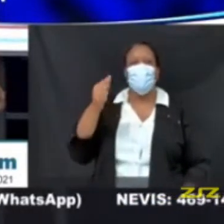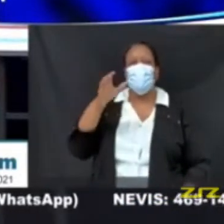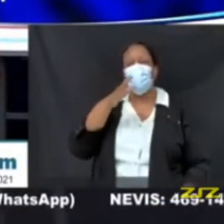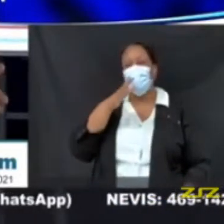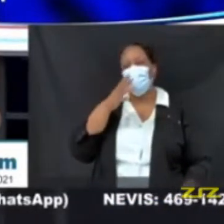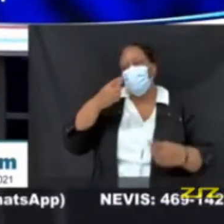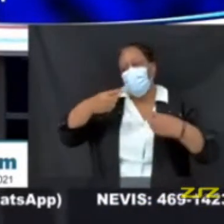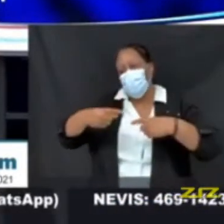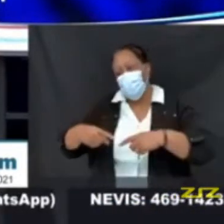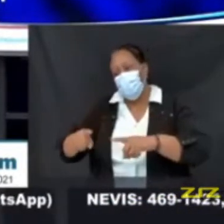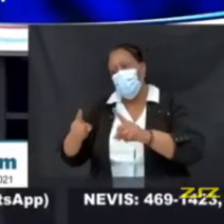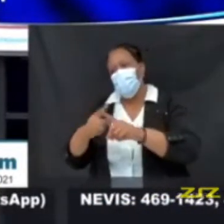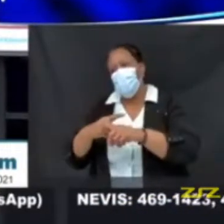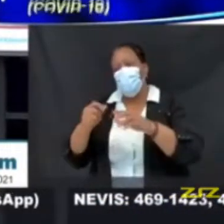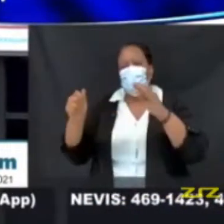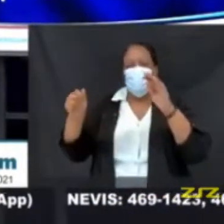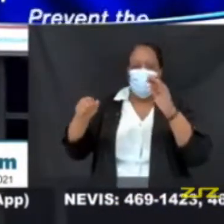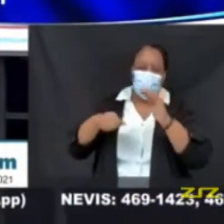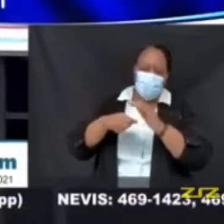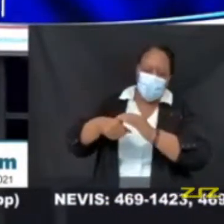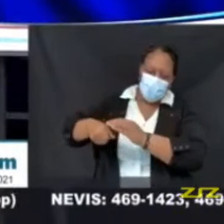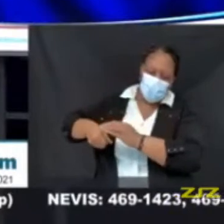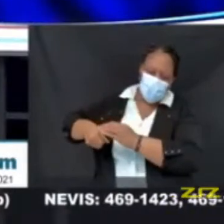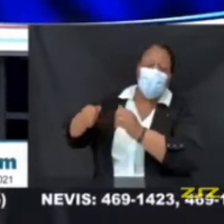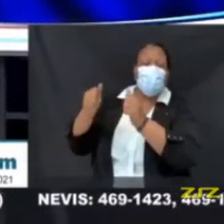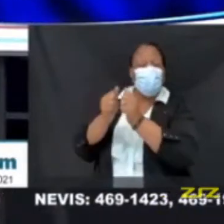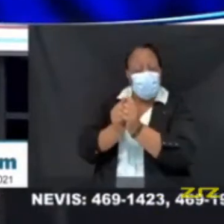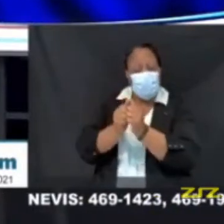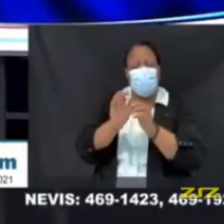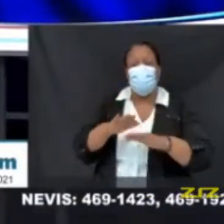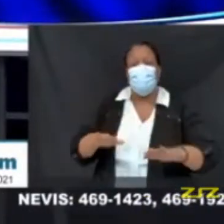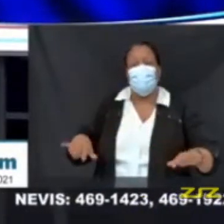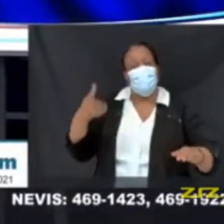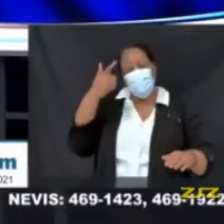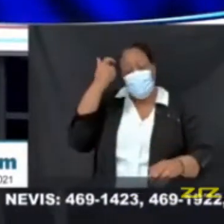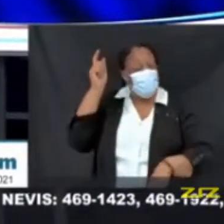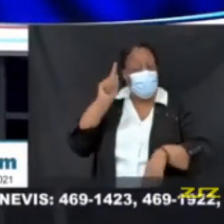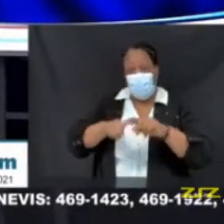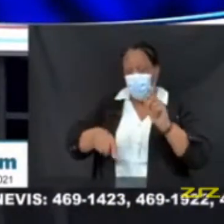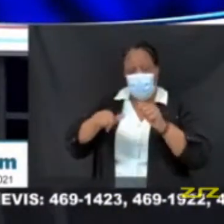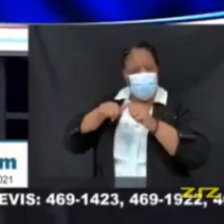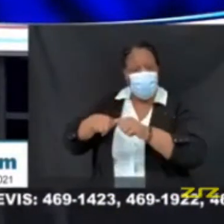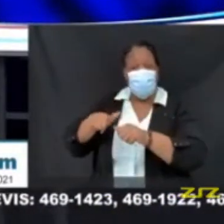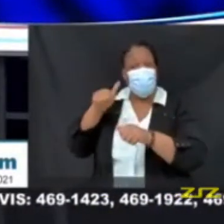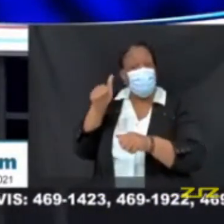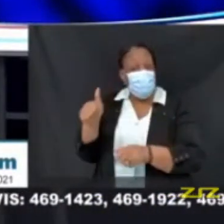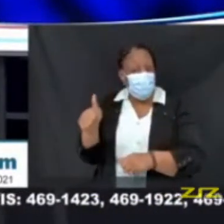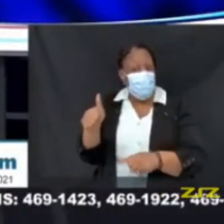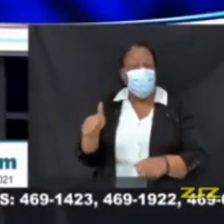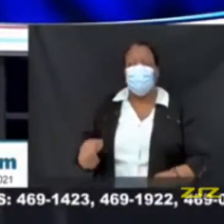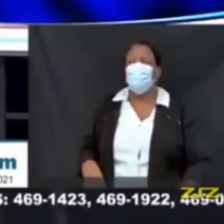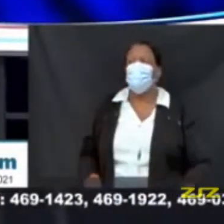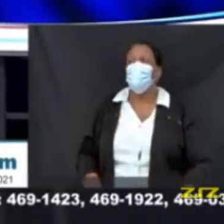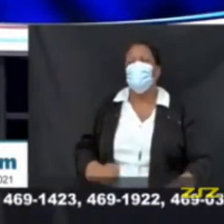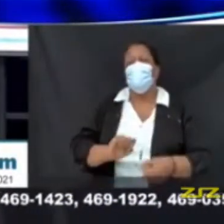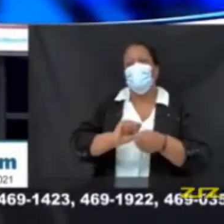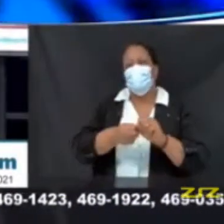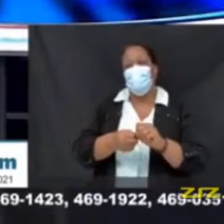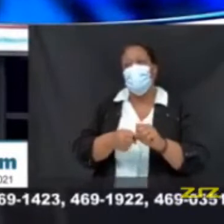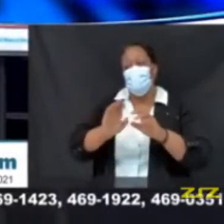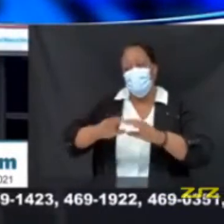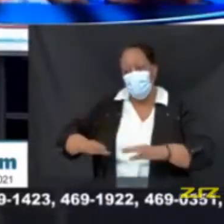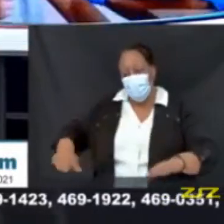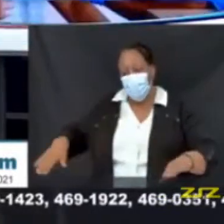that 5, 6, or 8-year-old child because that child cannot quarantine by themselves. And so when that child is placed into